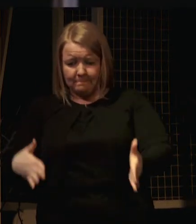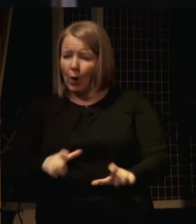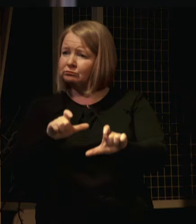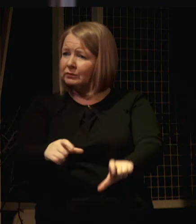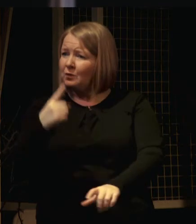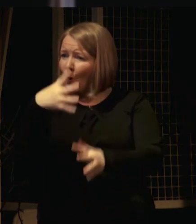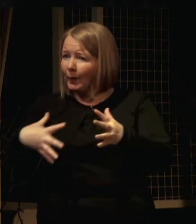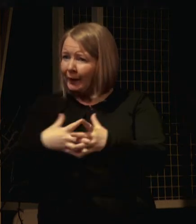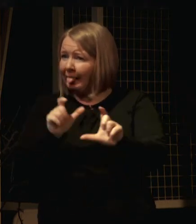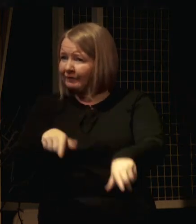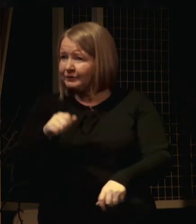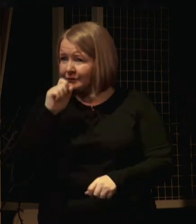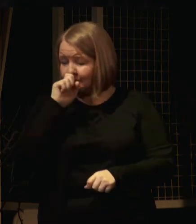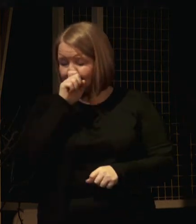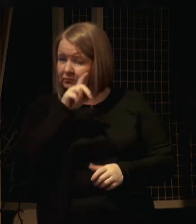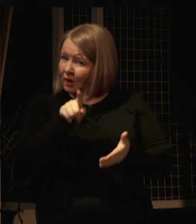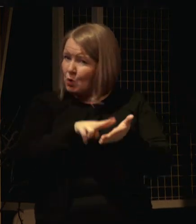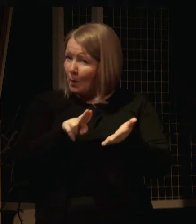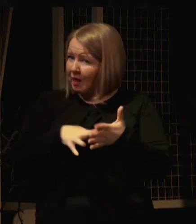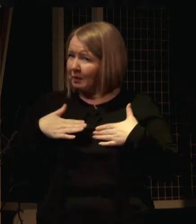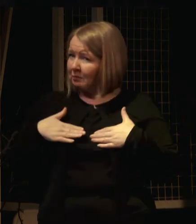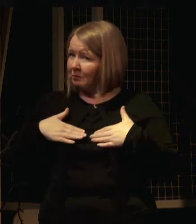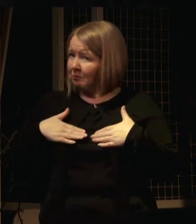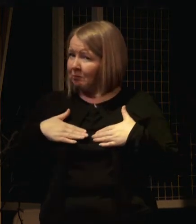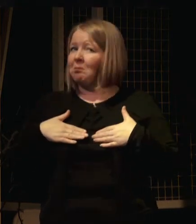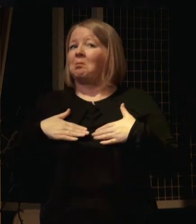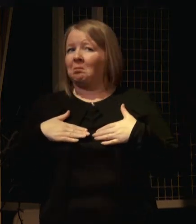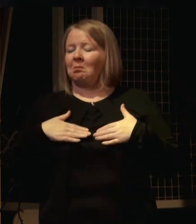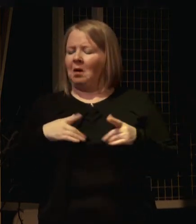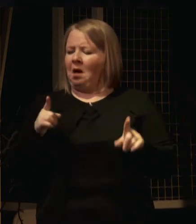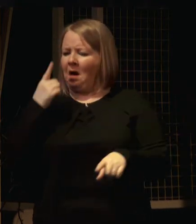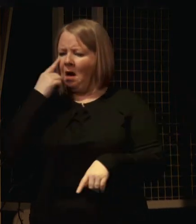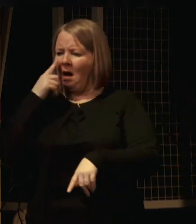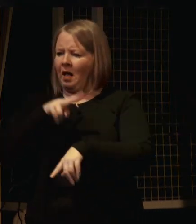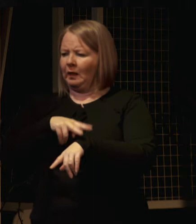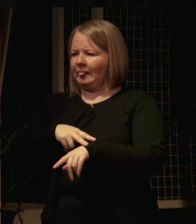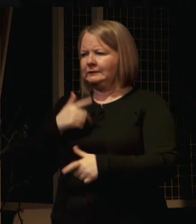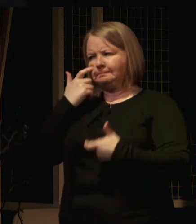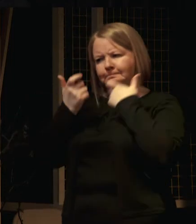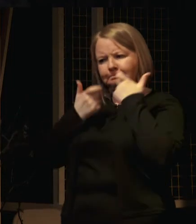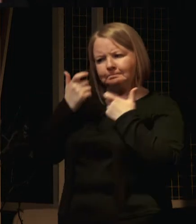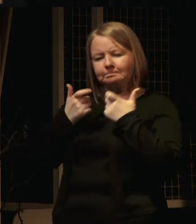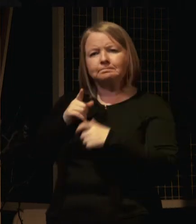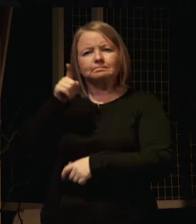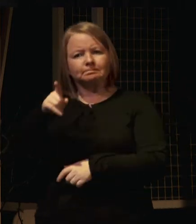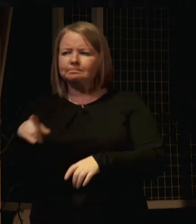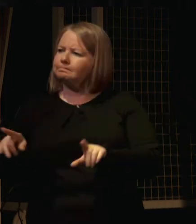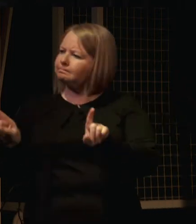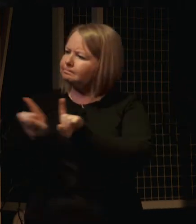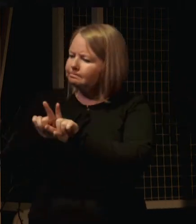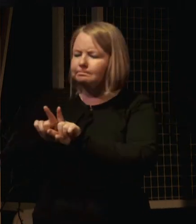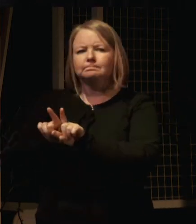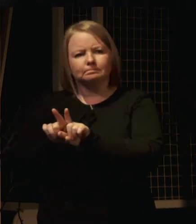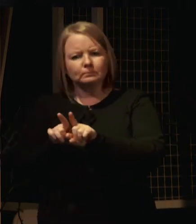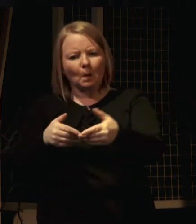week. Very normal behaviour, isn't it? So the police think, right, well, you may stay here. We're going to go and investigate this. Go out to his apartment, and sure enough,